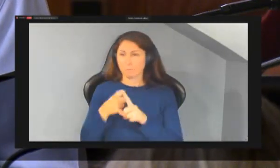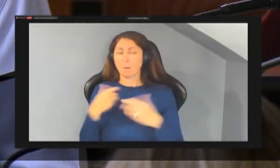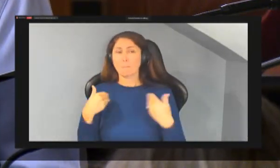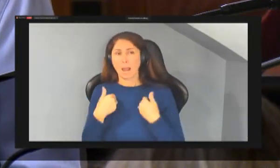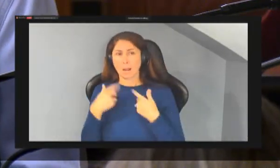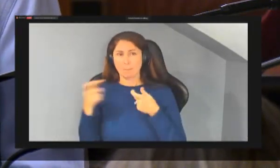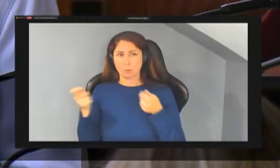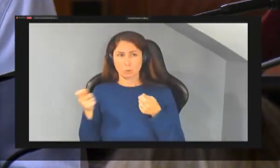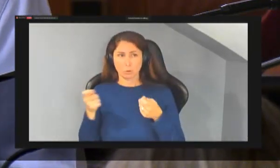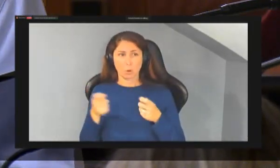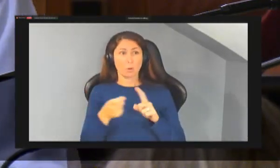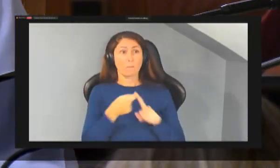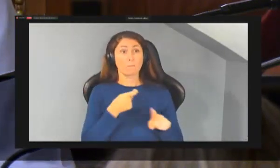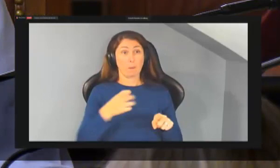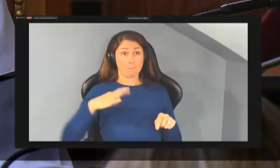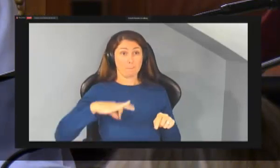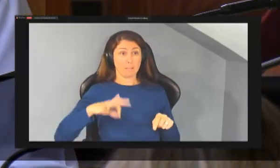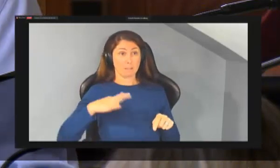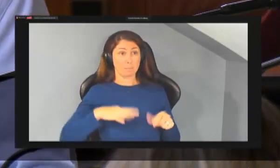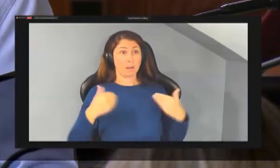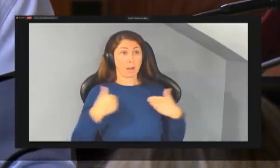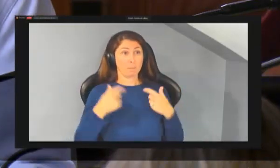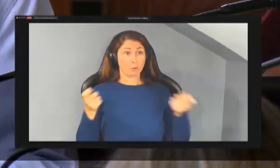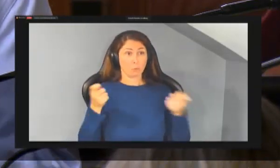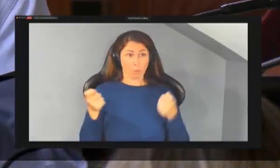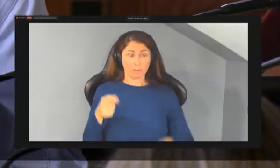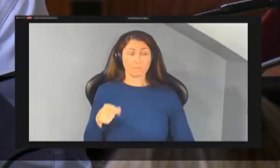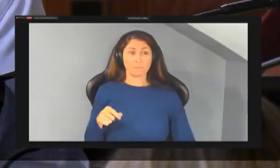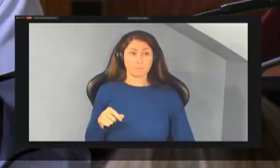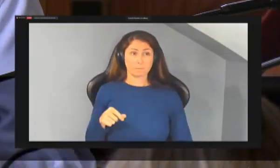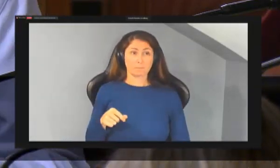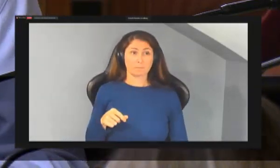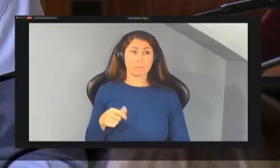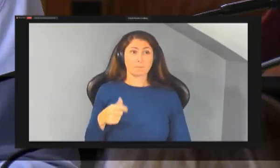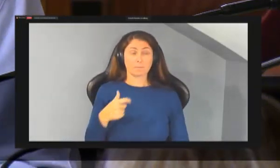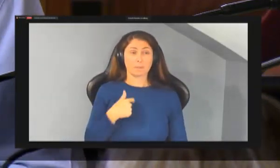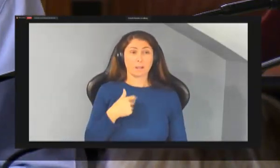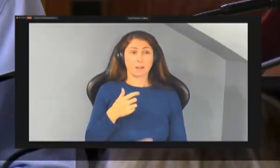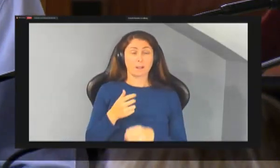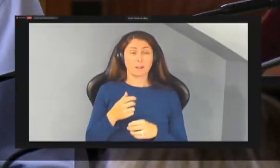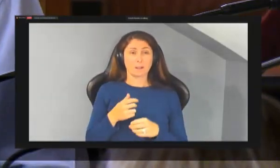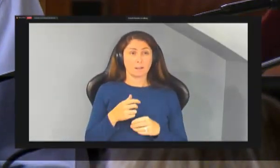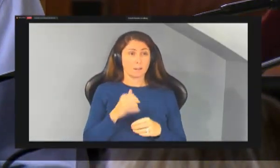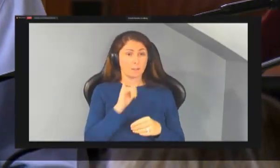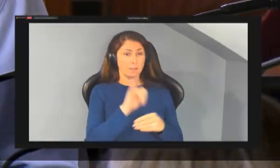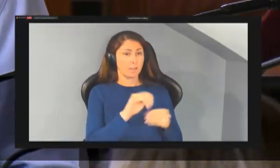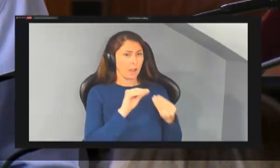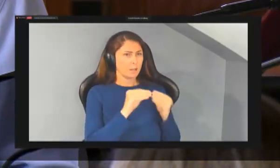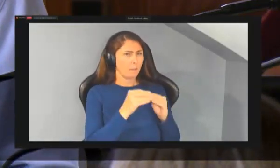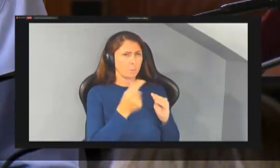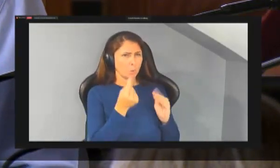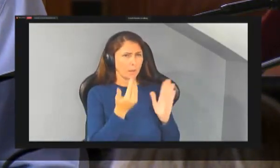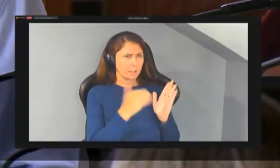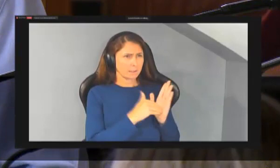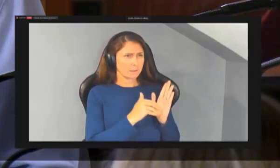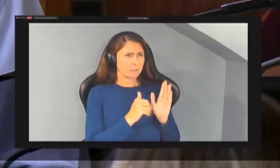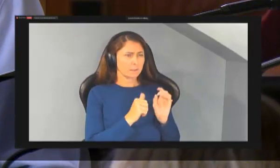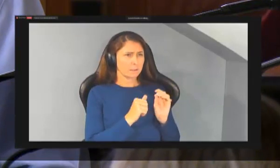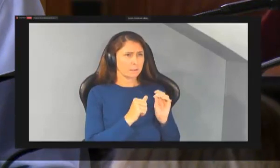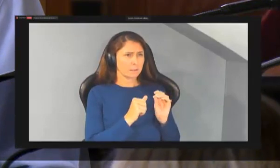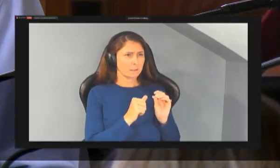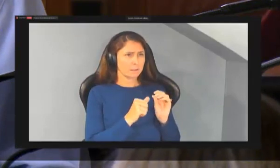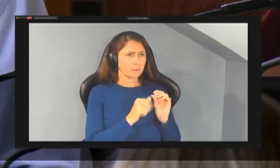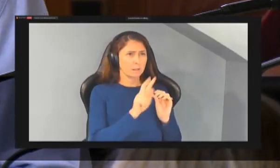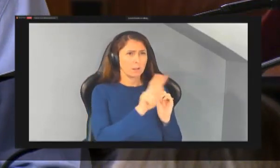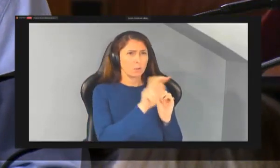From Pittsburgh Animal Control. Pittsburgh Animal Control. I got it over the phone. And the number was what again? 500.